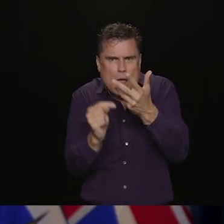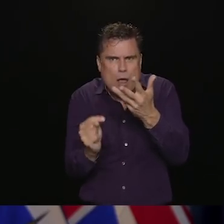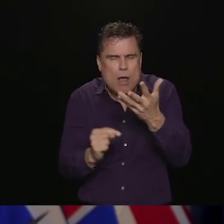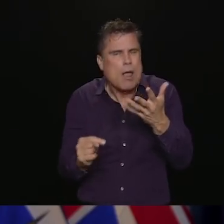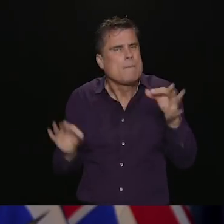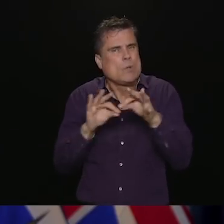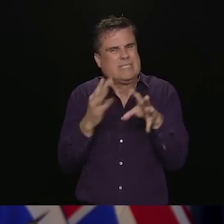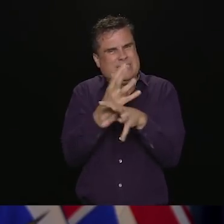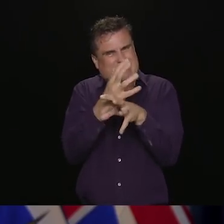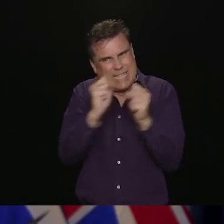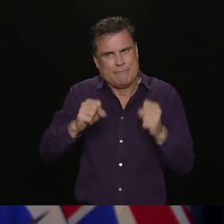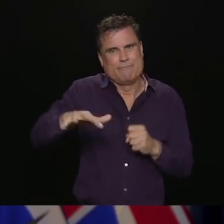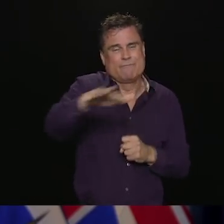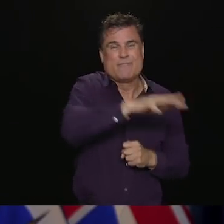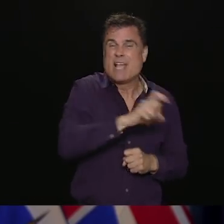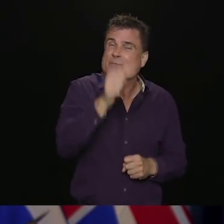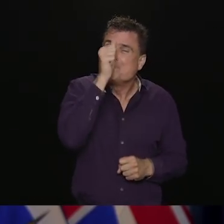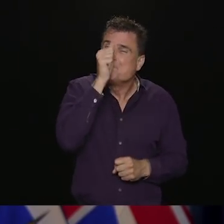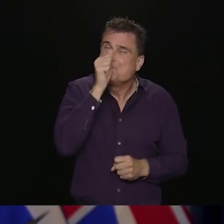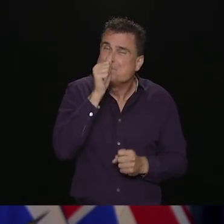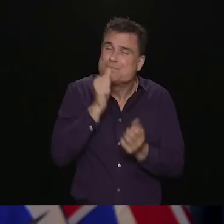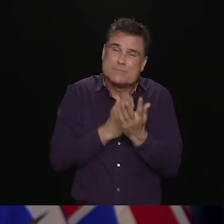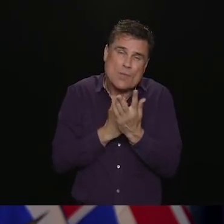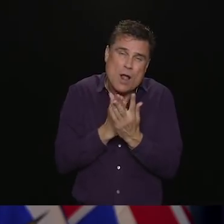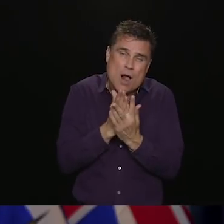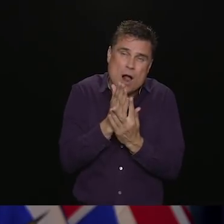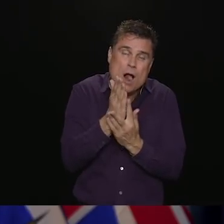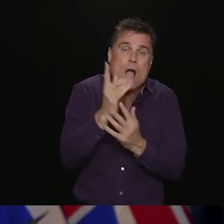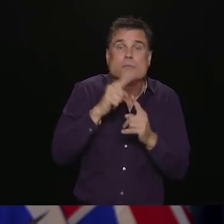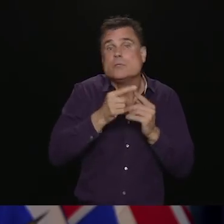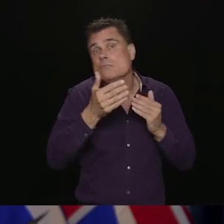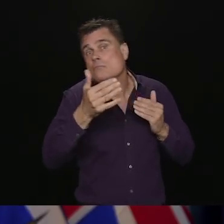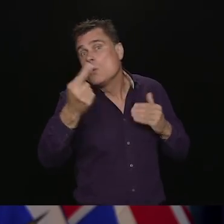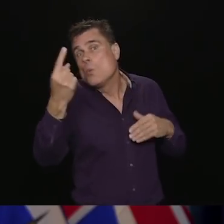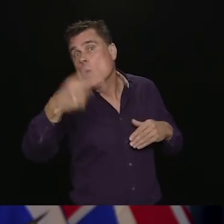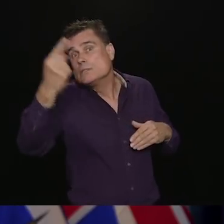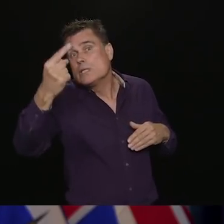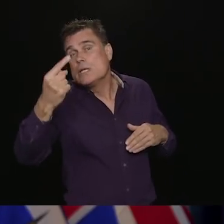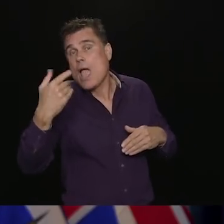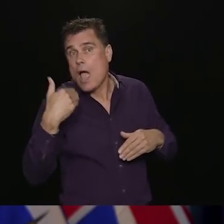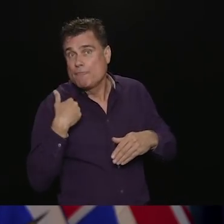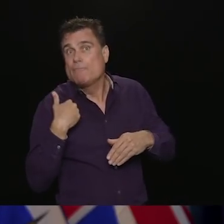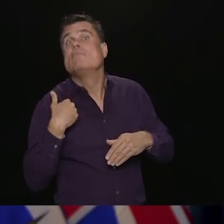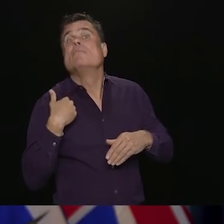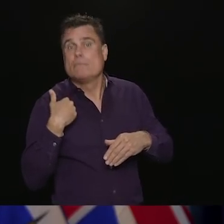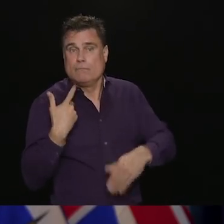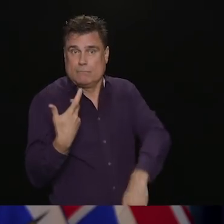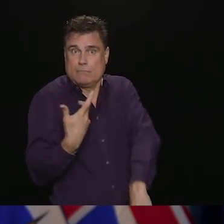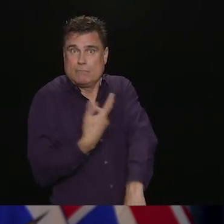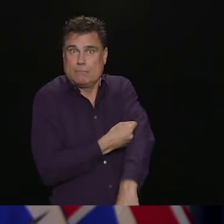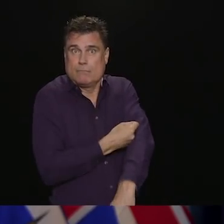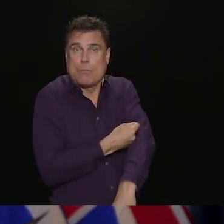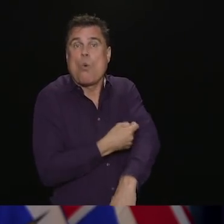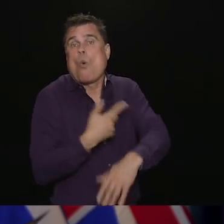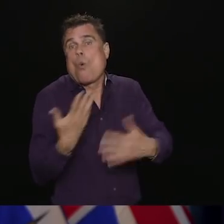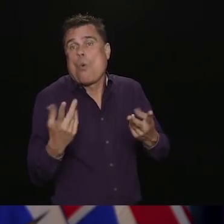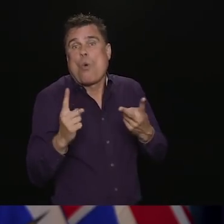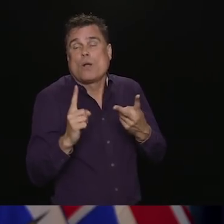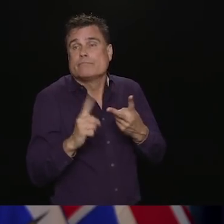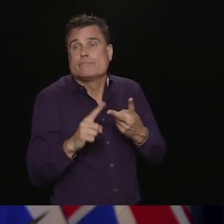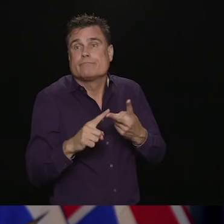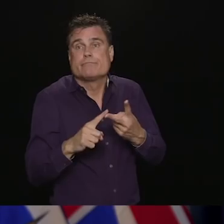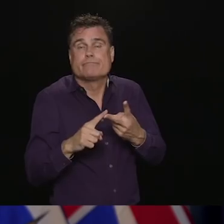or until we have a vaccine, or until the virus mutates and doesn't cause this anymore. But I don't think that's as